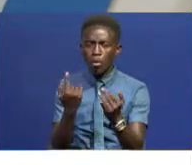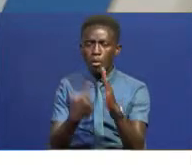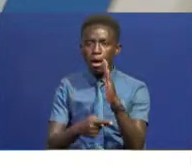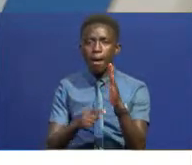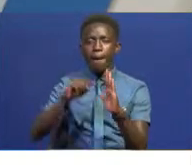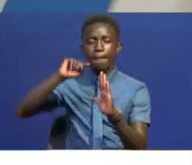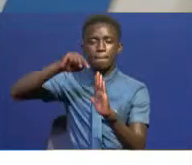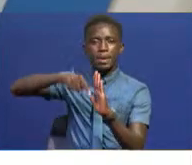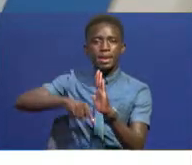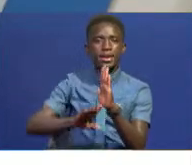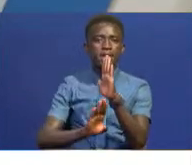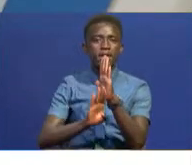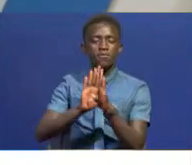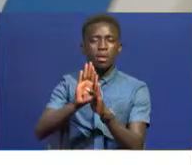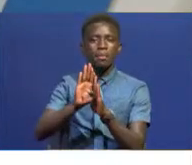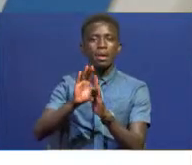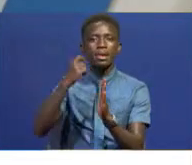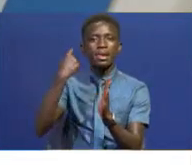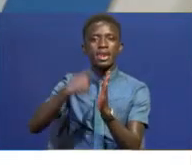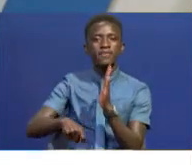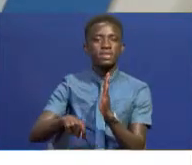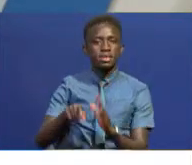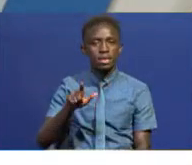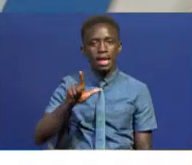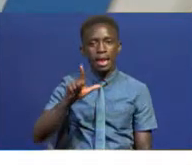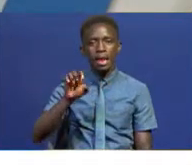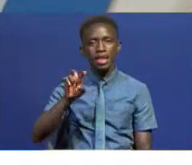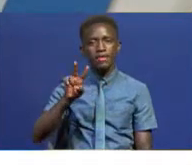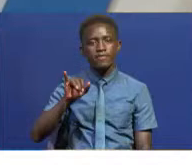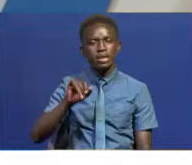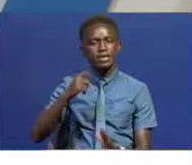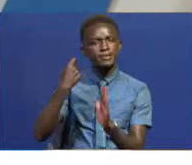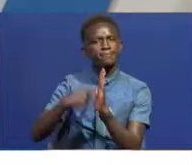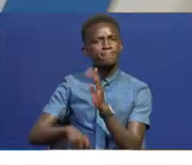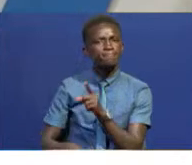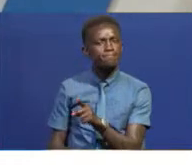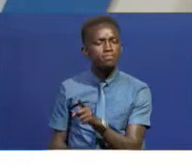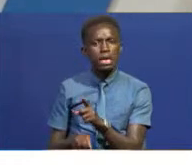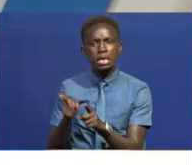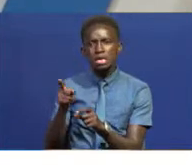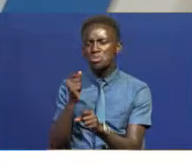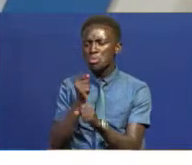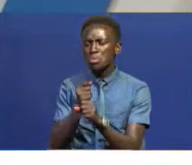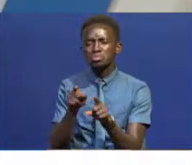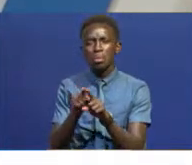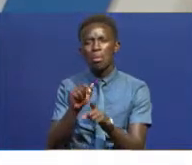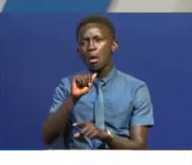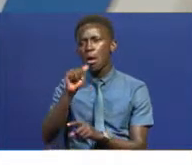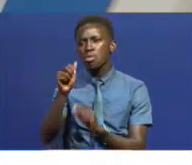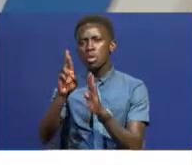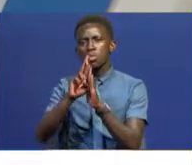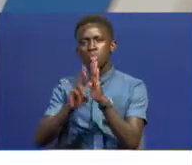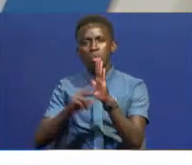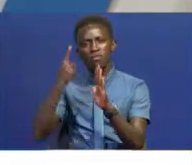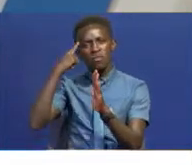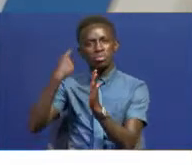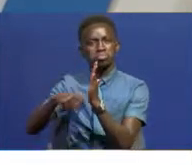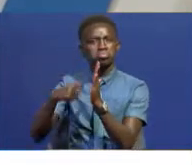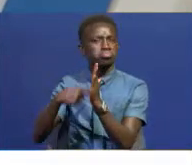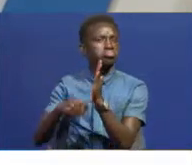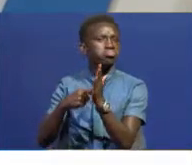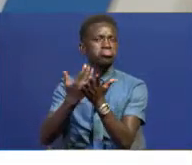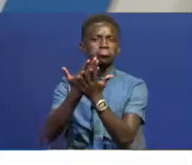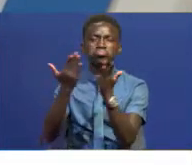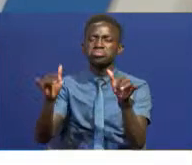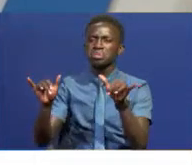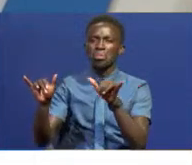development levy. This mineral development levy will be operated like the other levies, the fuel levy, and the likes.